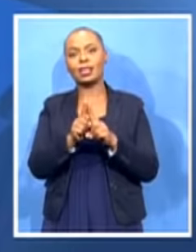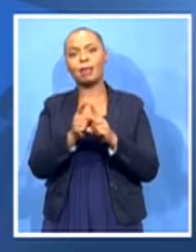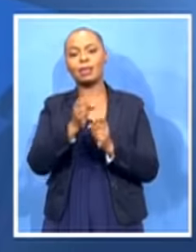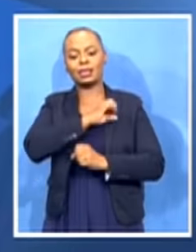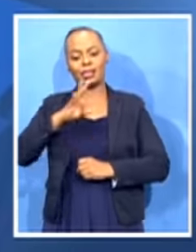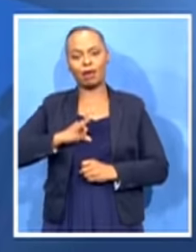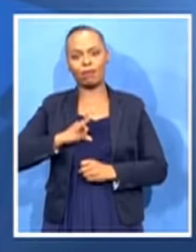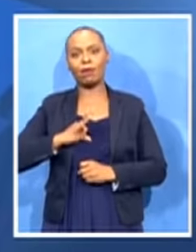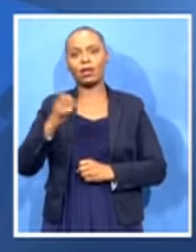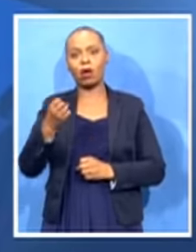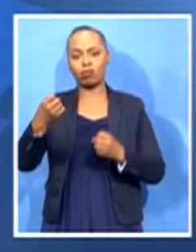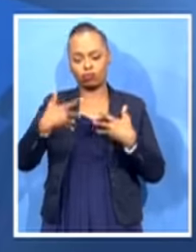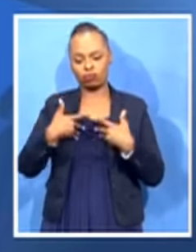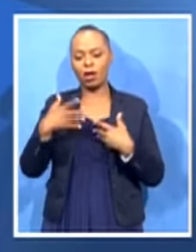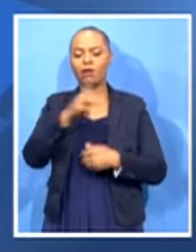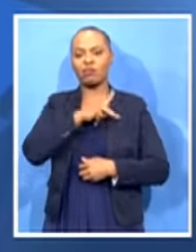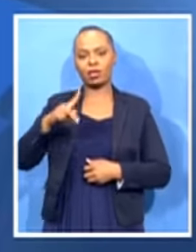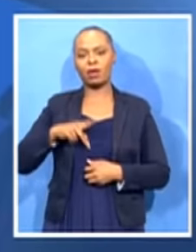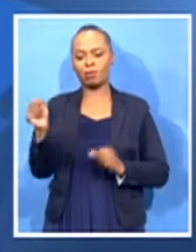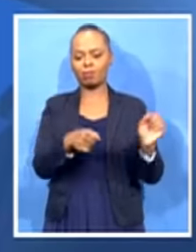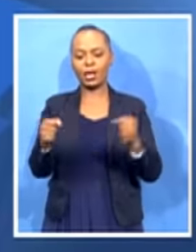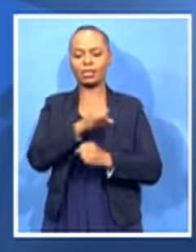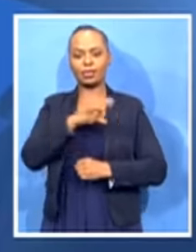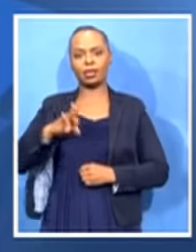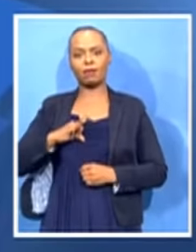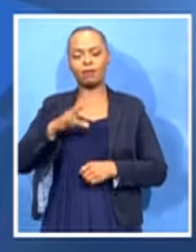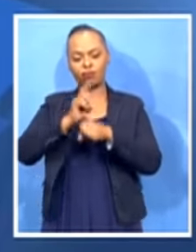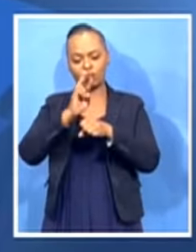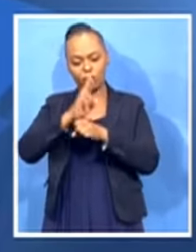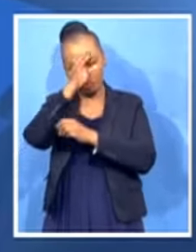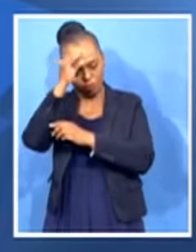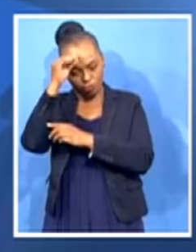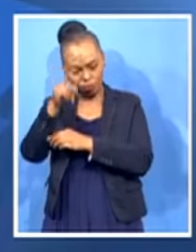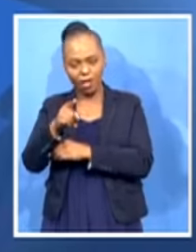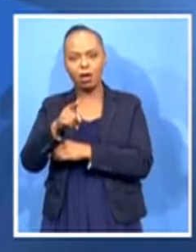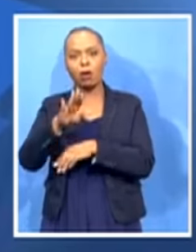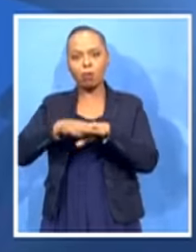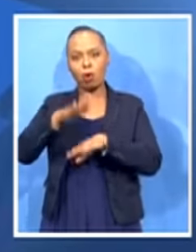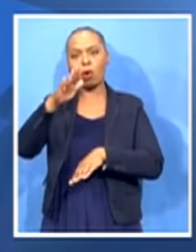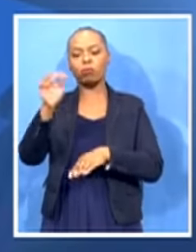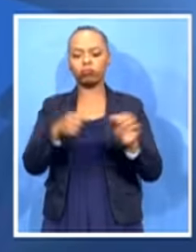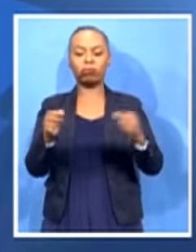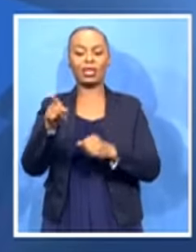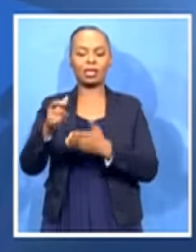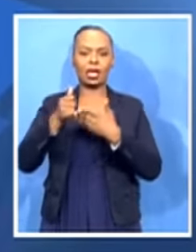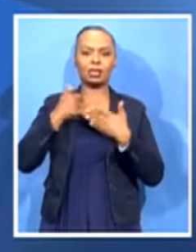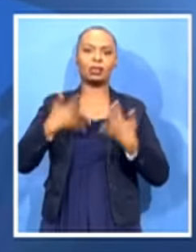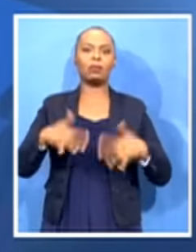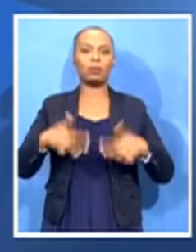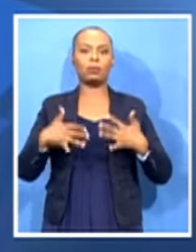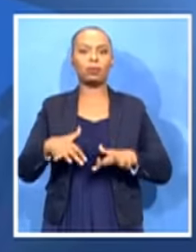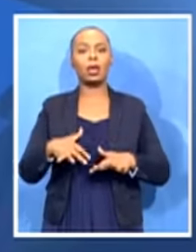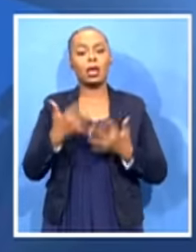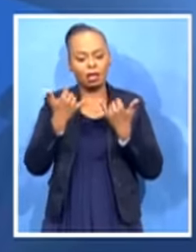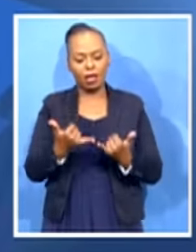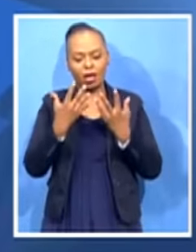Premier to beef up the staff that we had is also assisting. So we have some coping mechanisms that